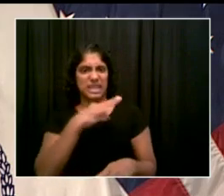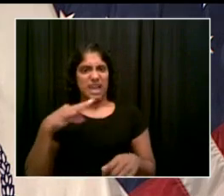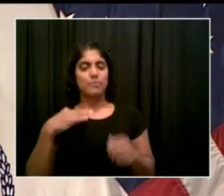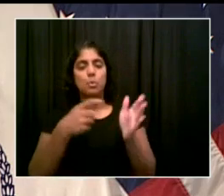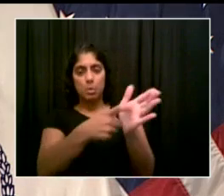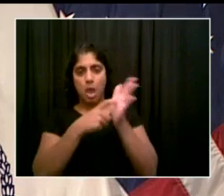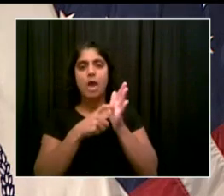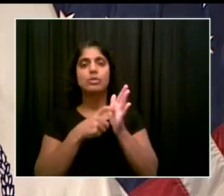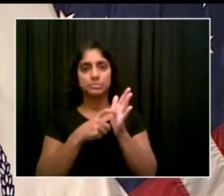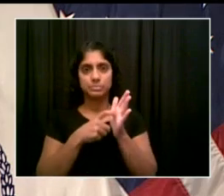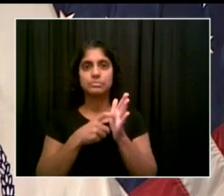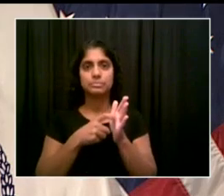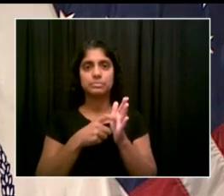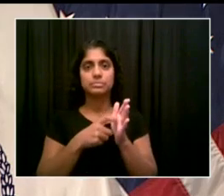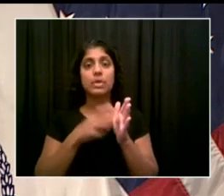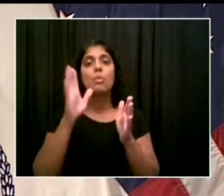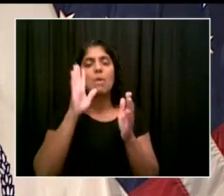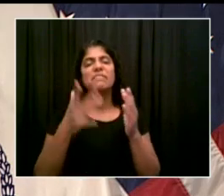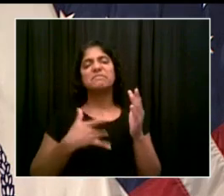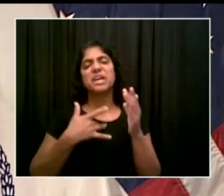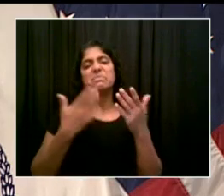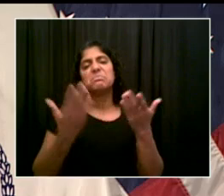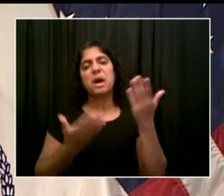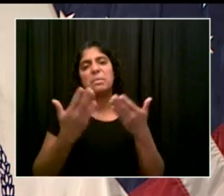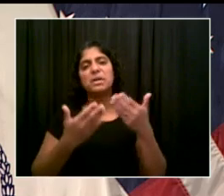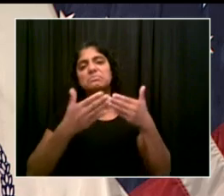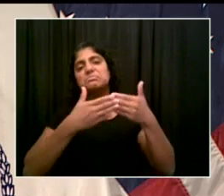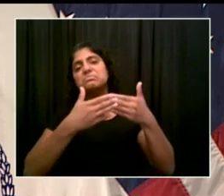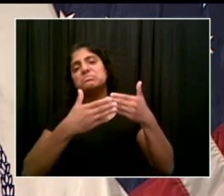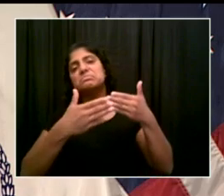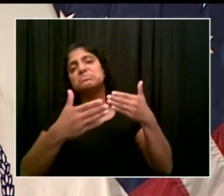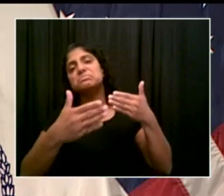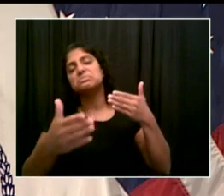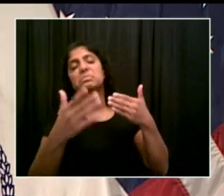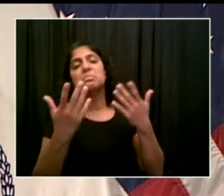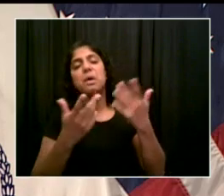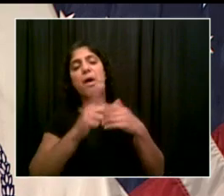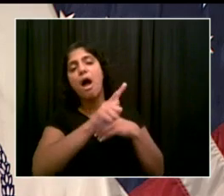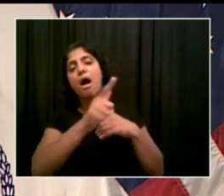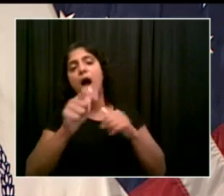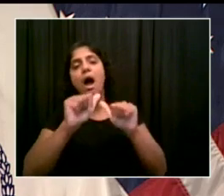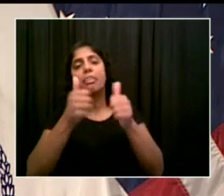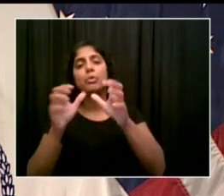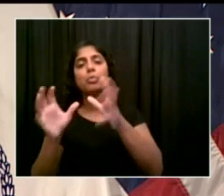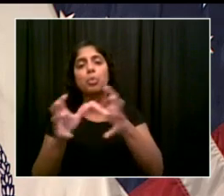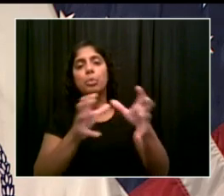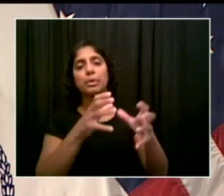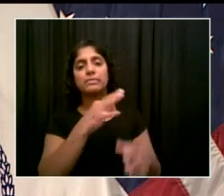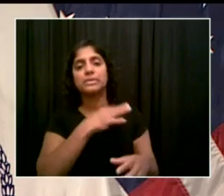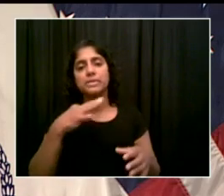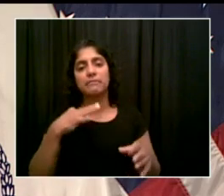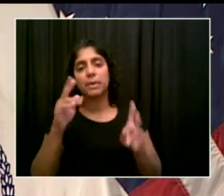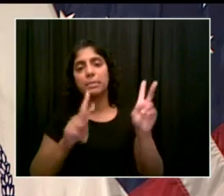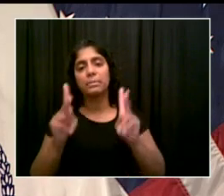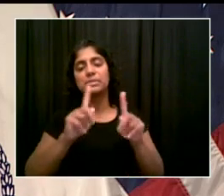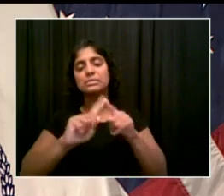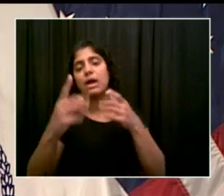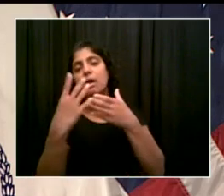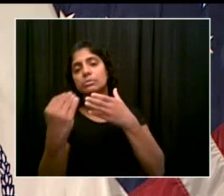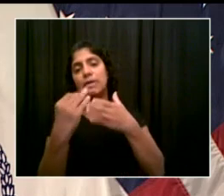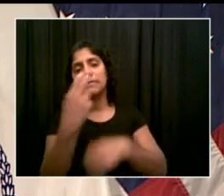Francisco. I commend Mayor London Breed, who I think has been really one of the great local leaders during COVID in this country. She's been, in many, many ways, ahead of the